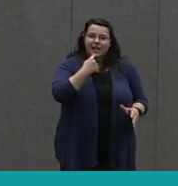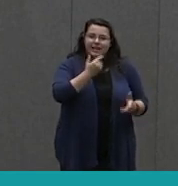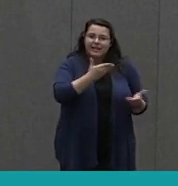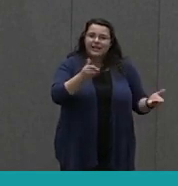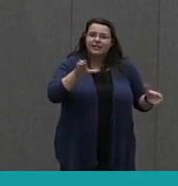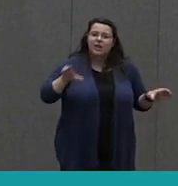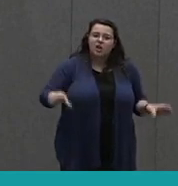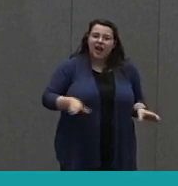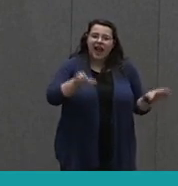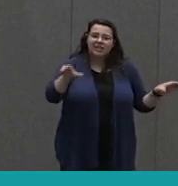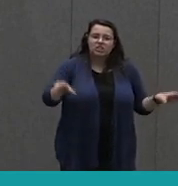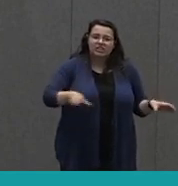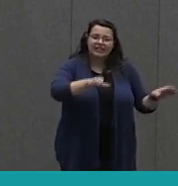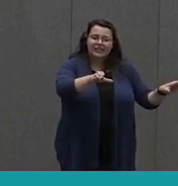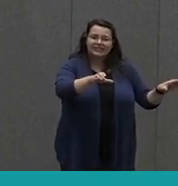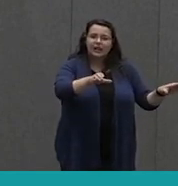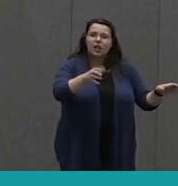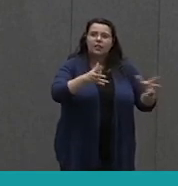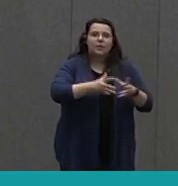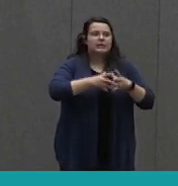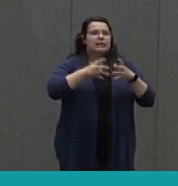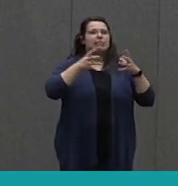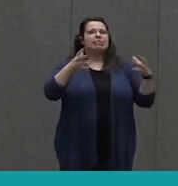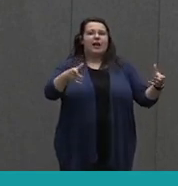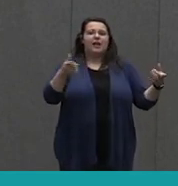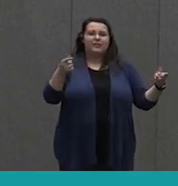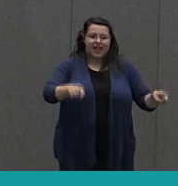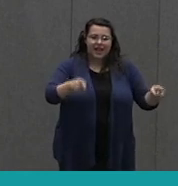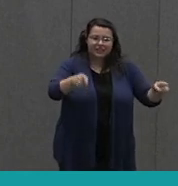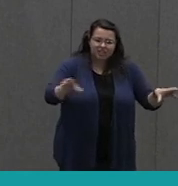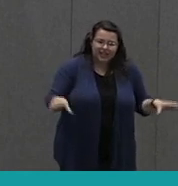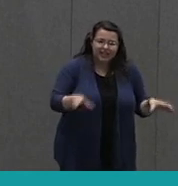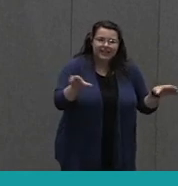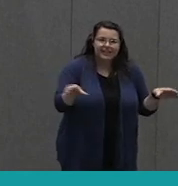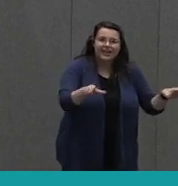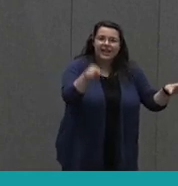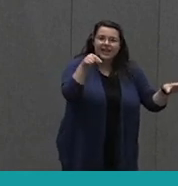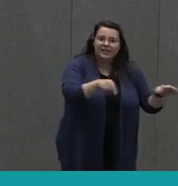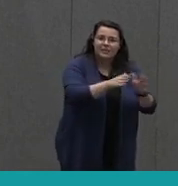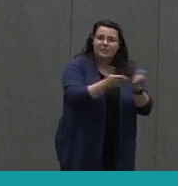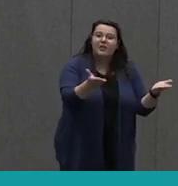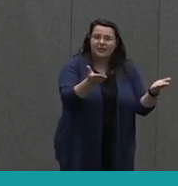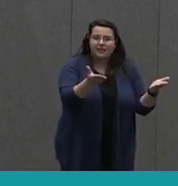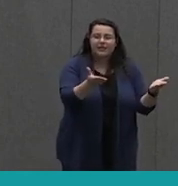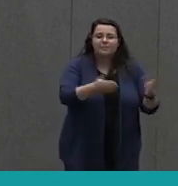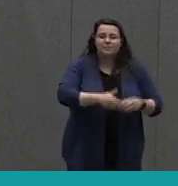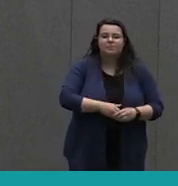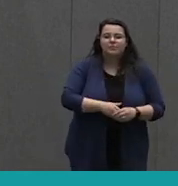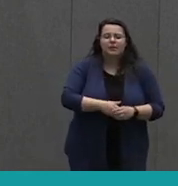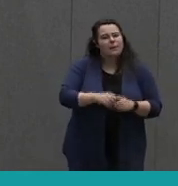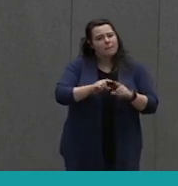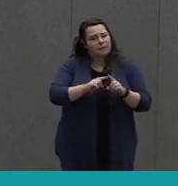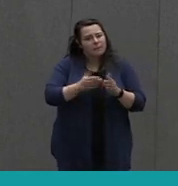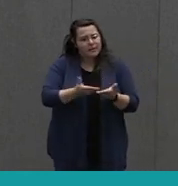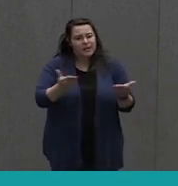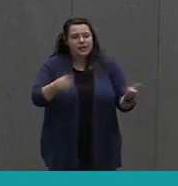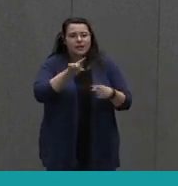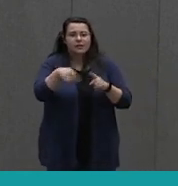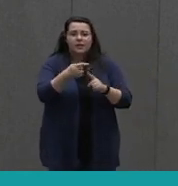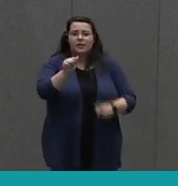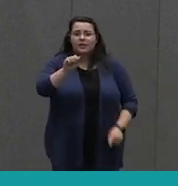one was an adjective. And I wonder if you can help me remember what kinds